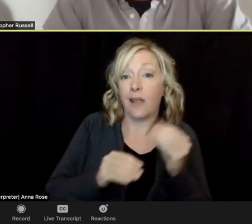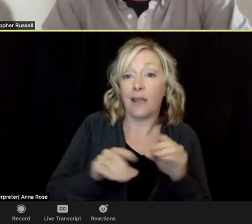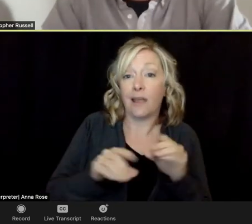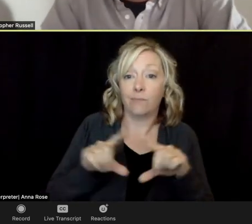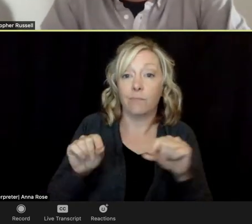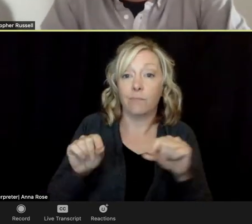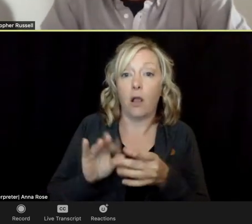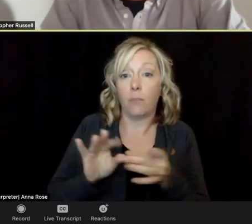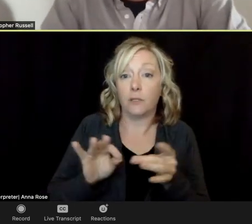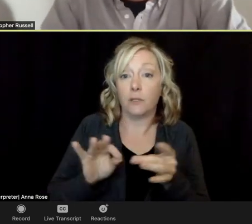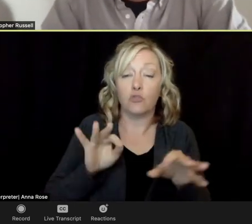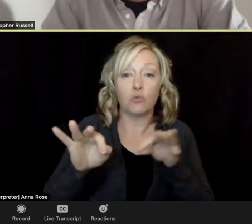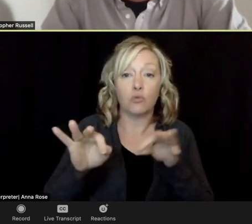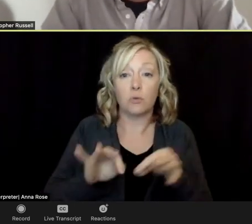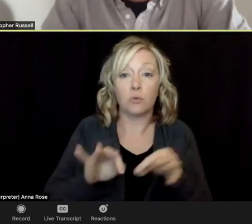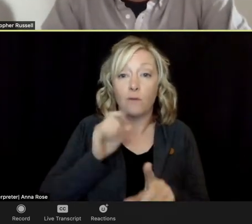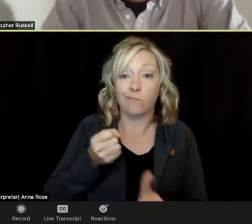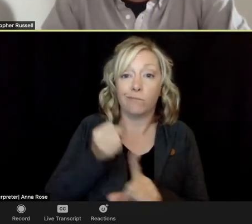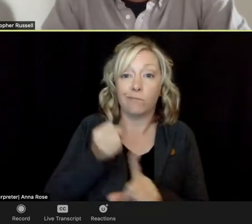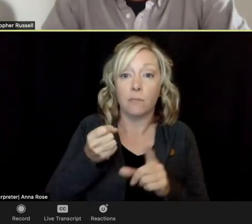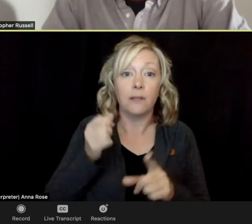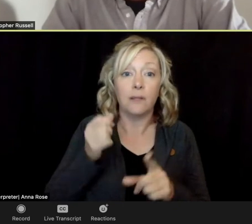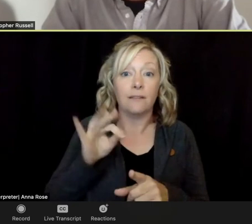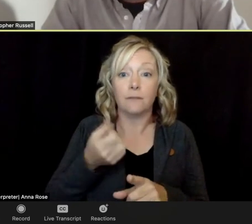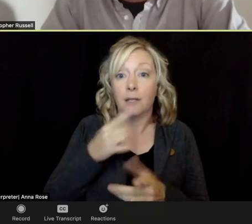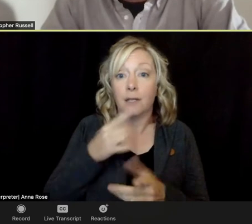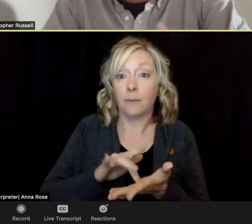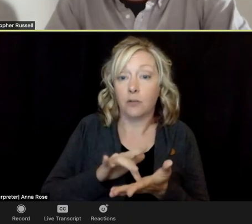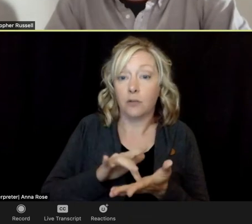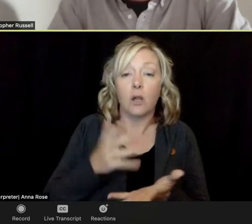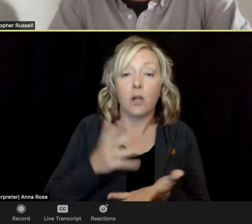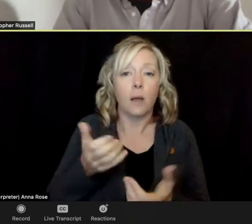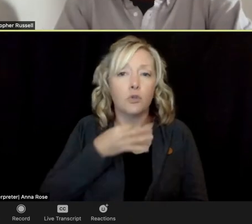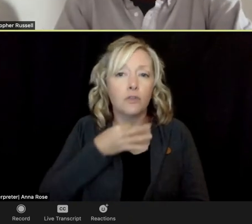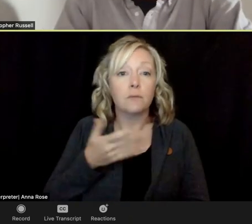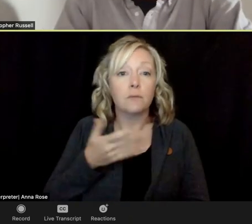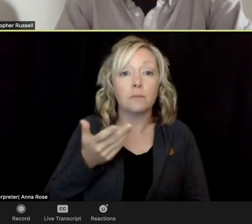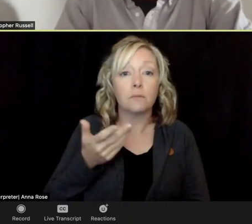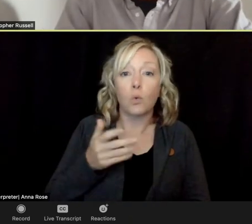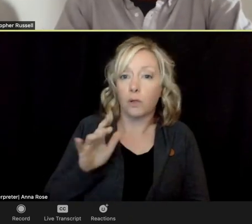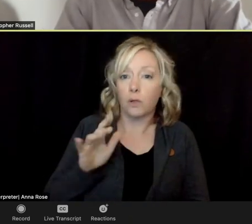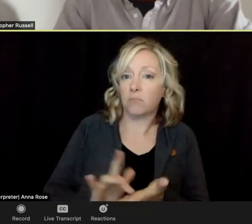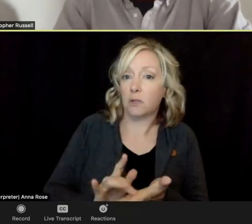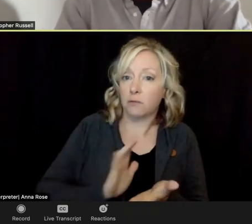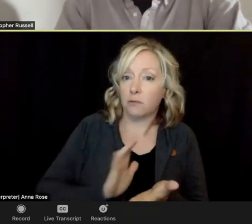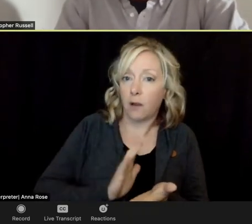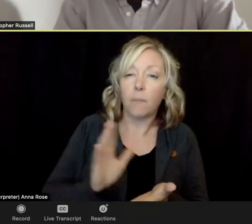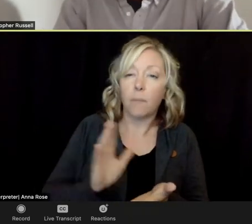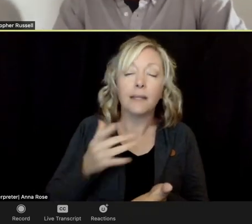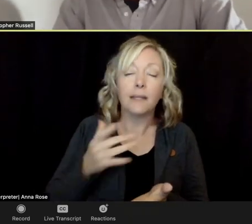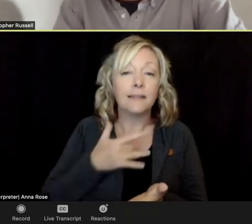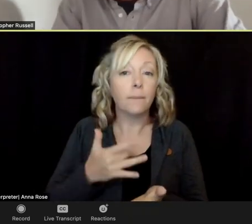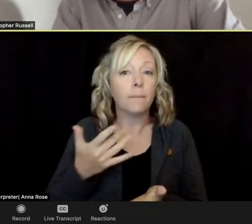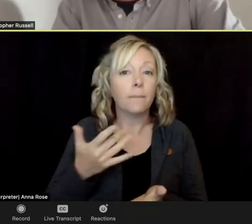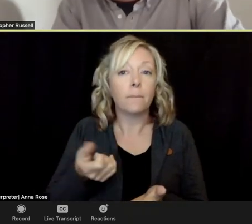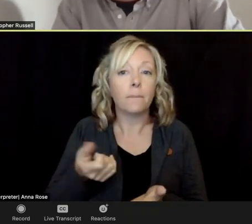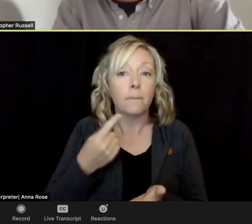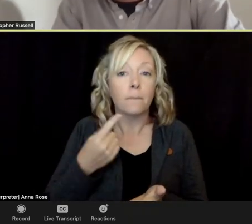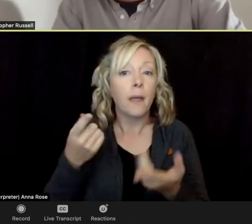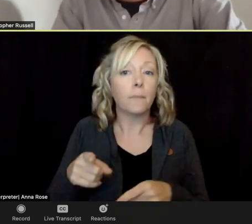the description of the side effects of the medication. So I want to know, okay, he's on this medication, but it tends to make him